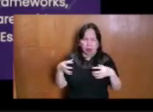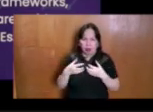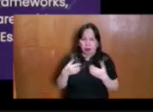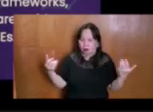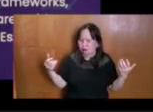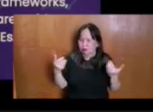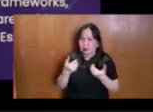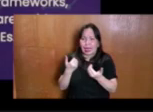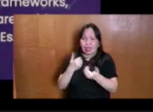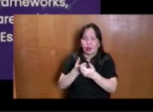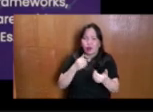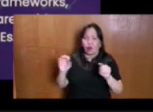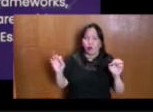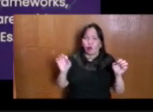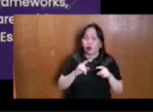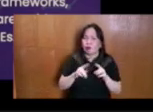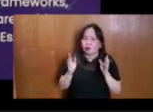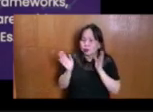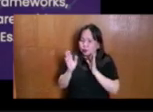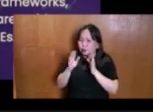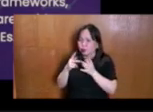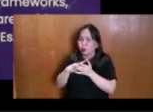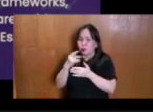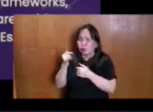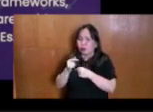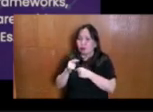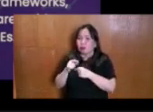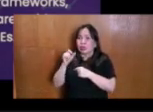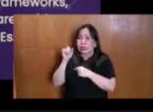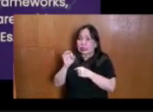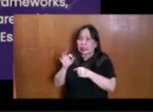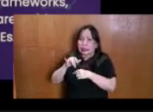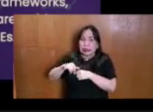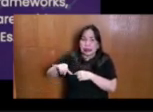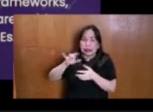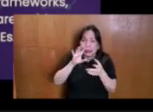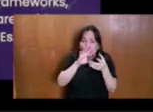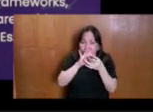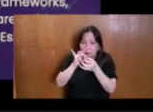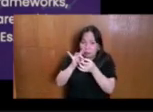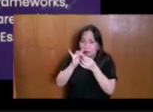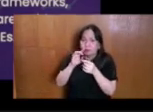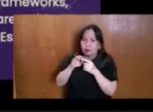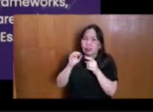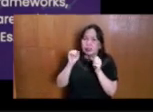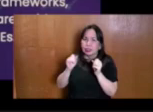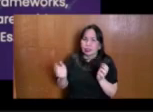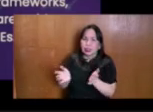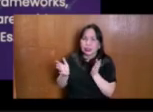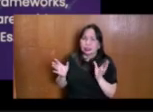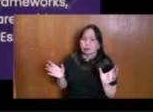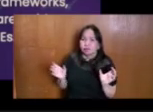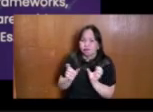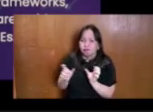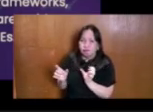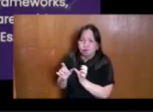limited initiatives, but they are coordinated, the power can be, their power, aggregate power